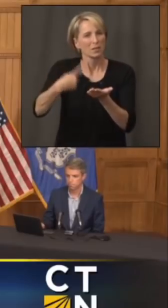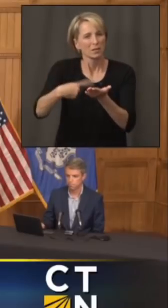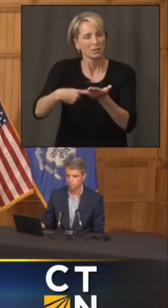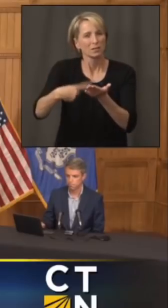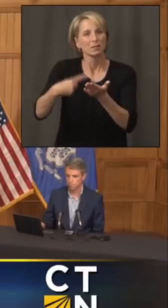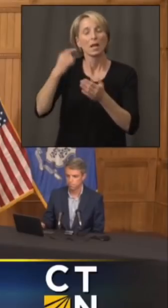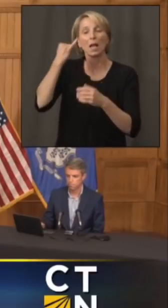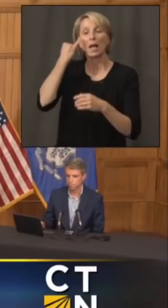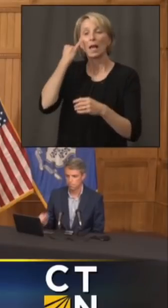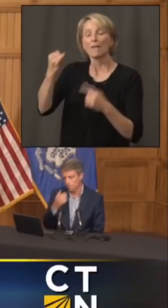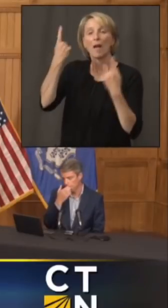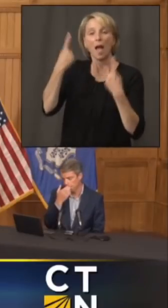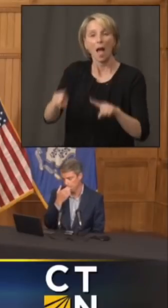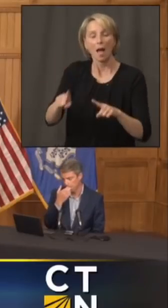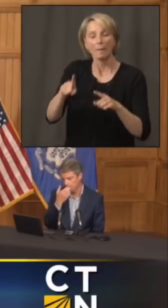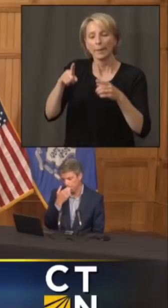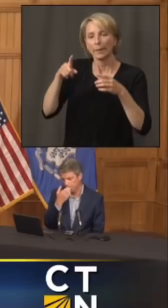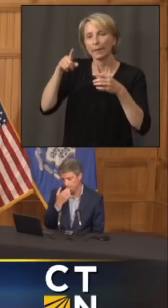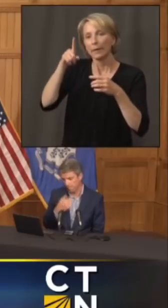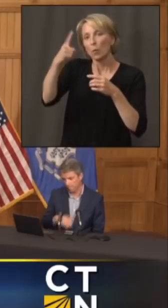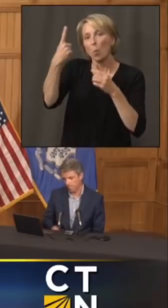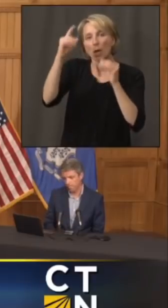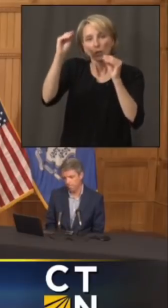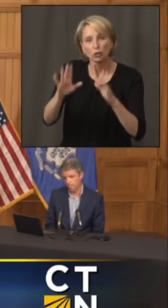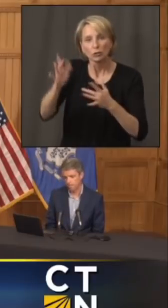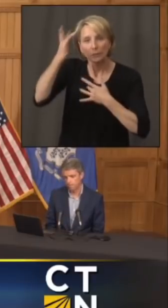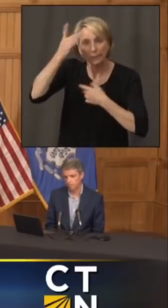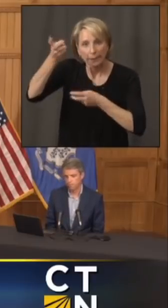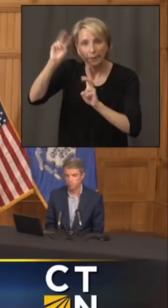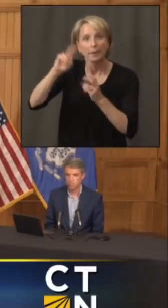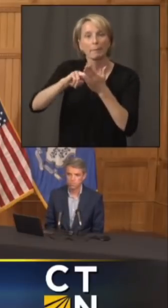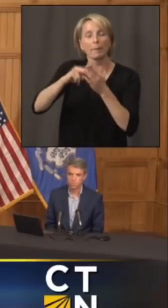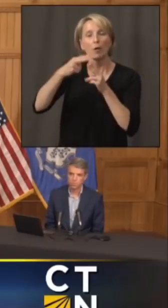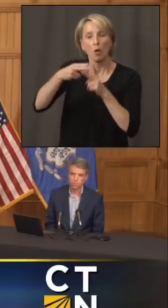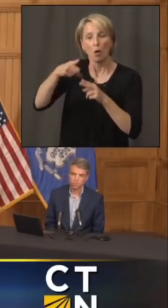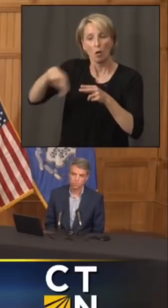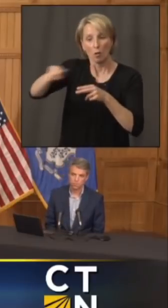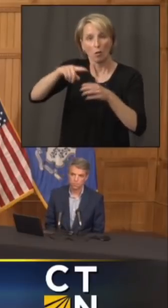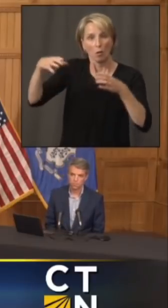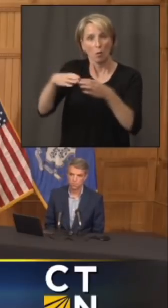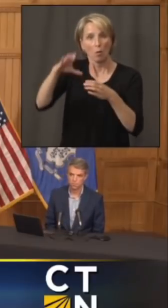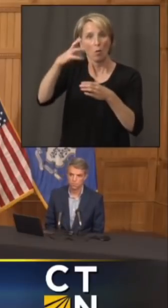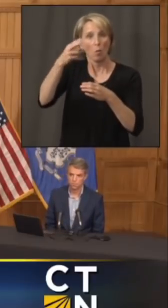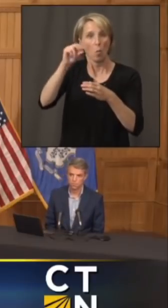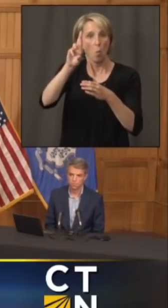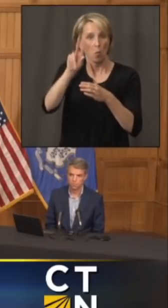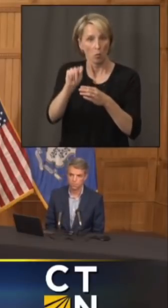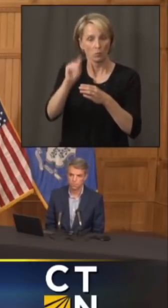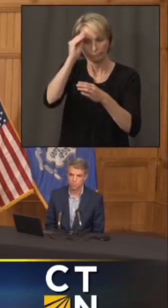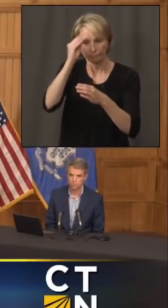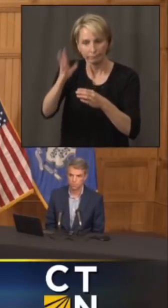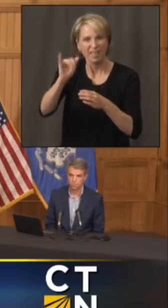cohorts would be quarantined. But what about the rest of the school? Would all the parents of the school be